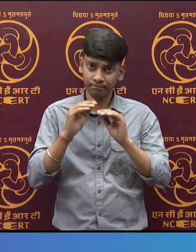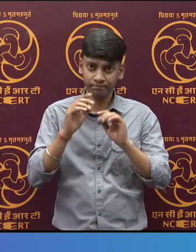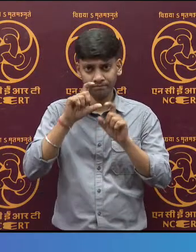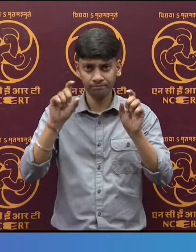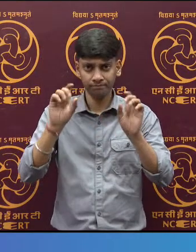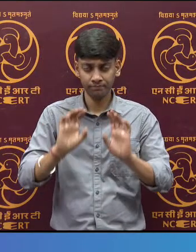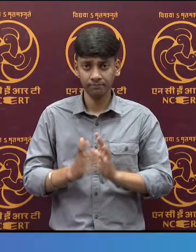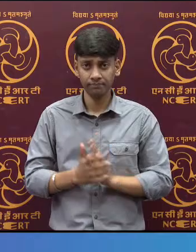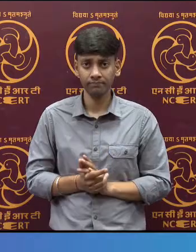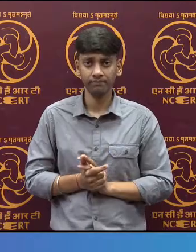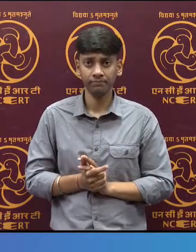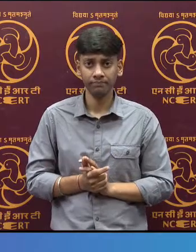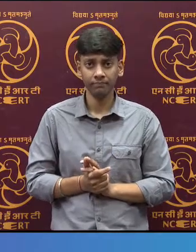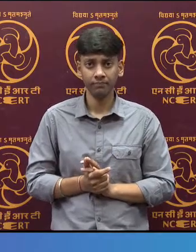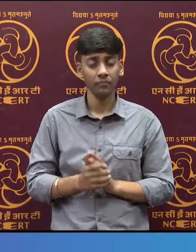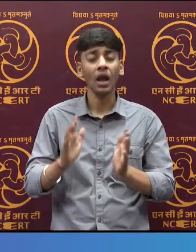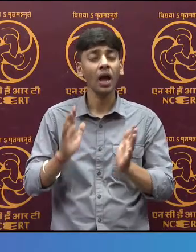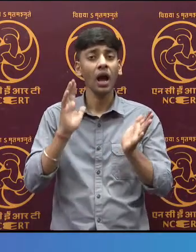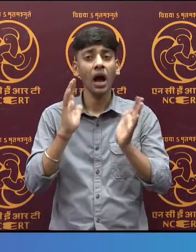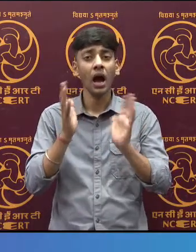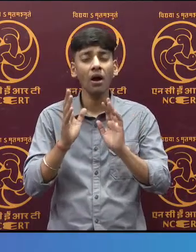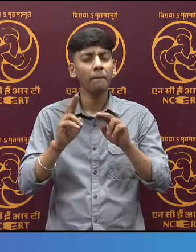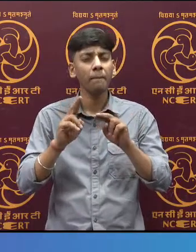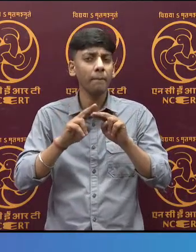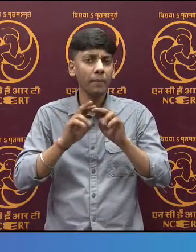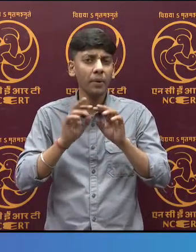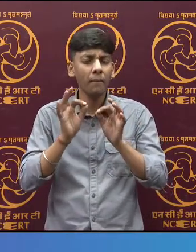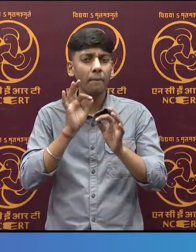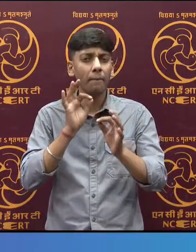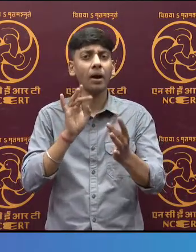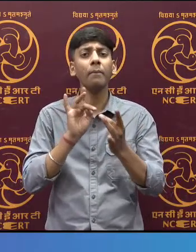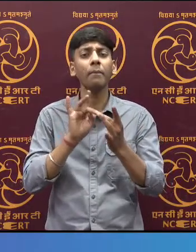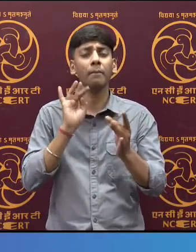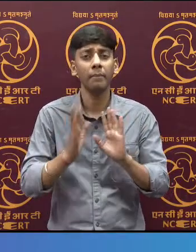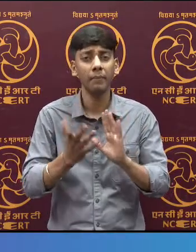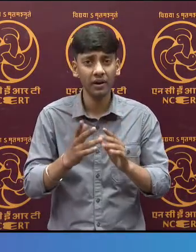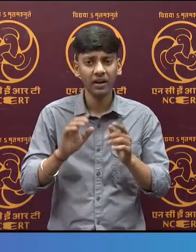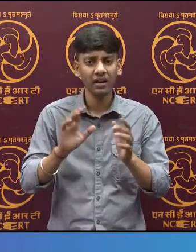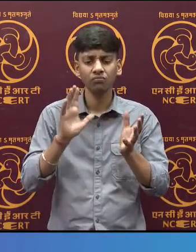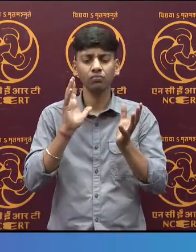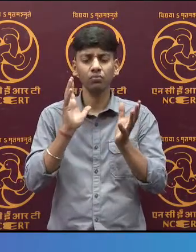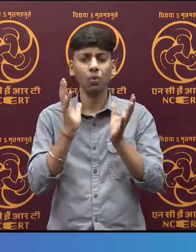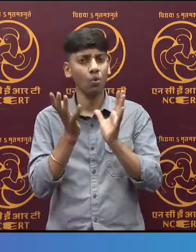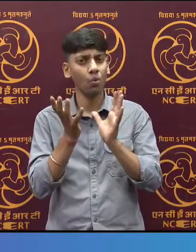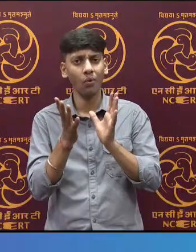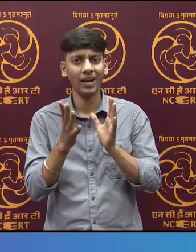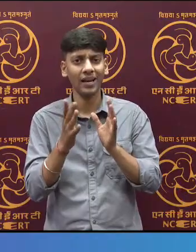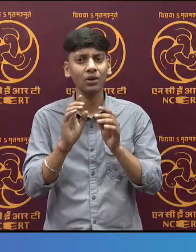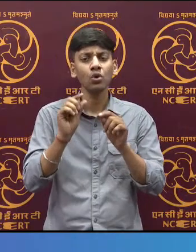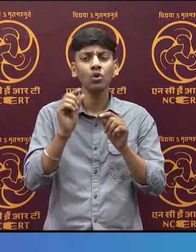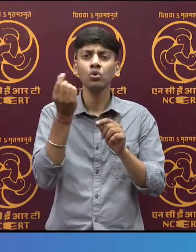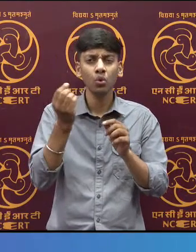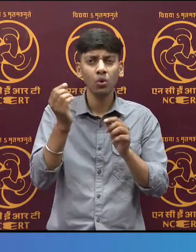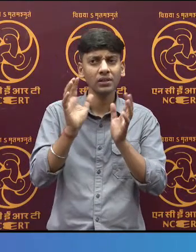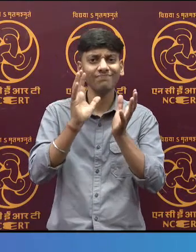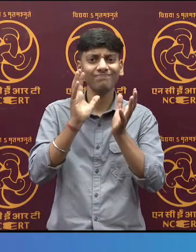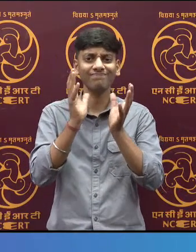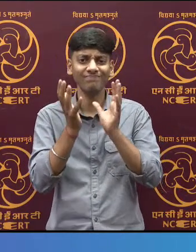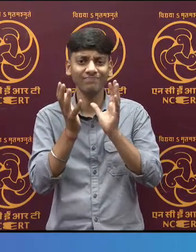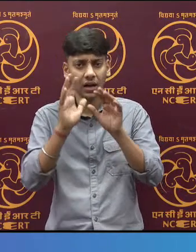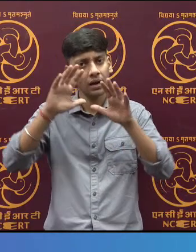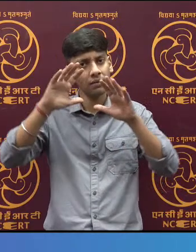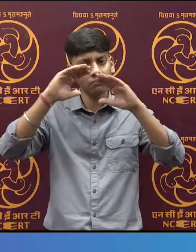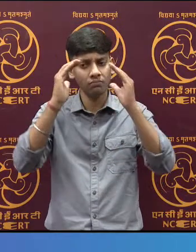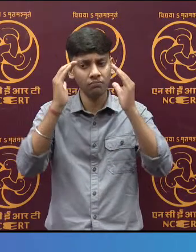Yes, ma'am. So, the earth is not a perfect sphere, as the radius of the earth increases from the poles to the equator. Equators. Polar radius